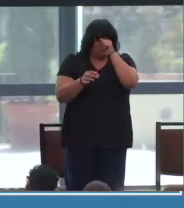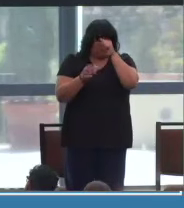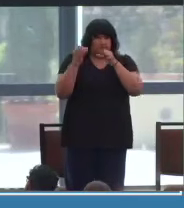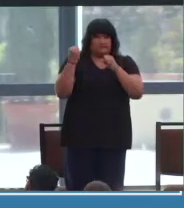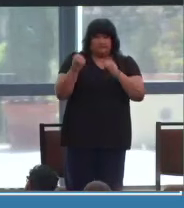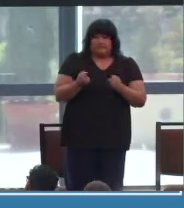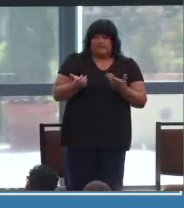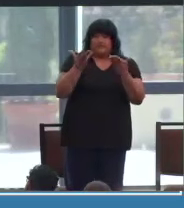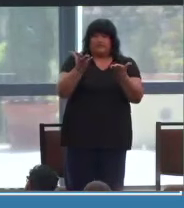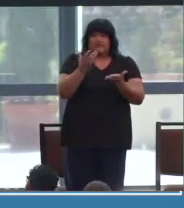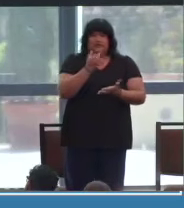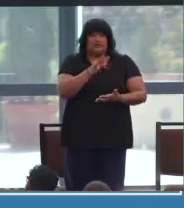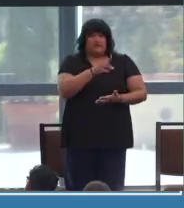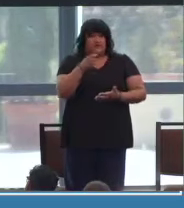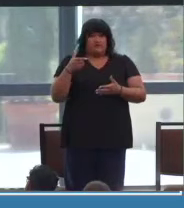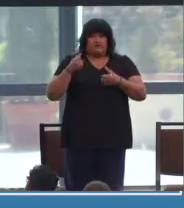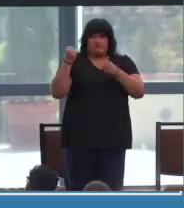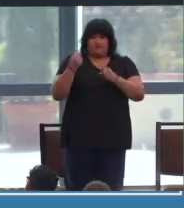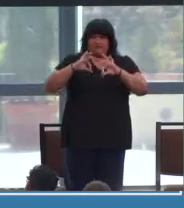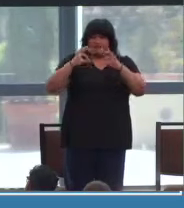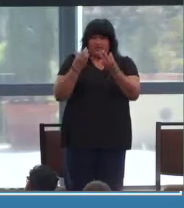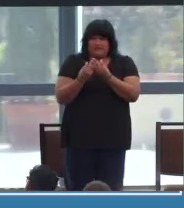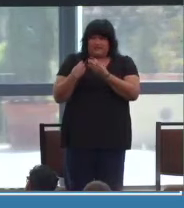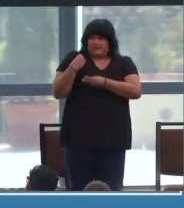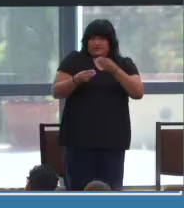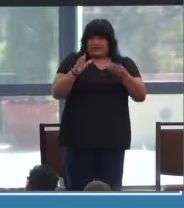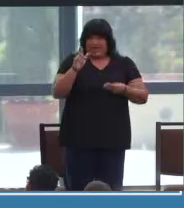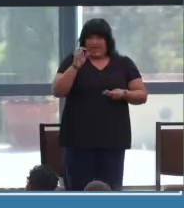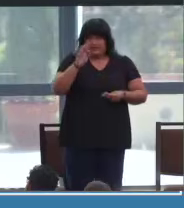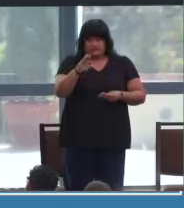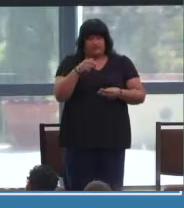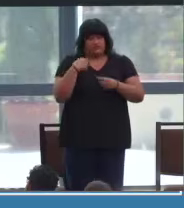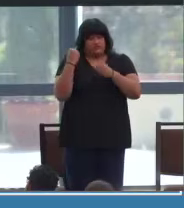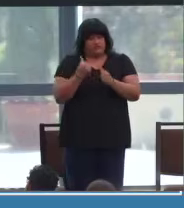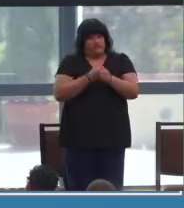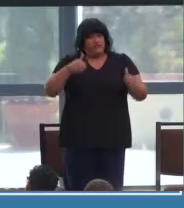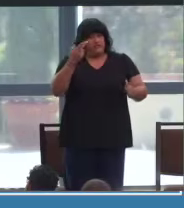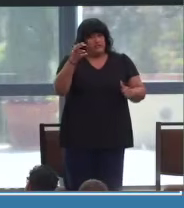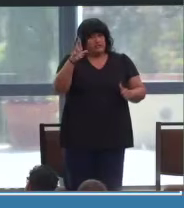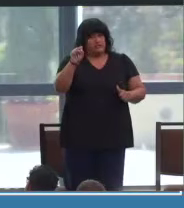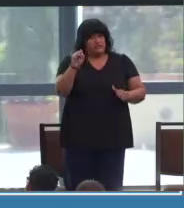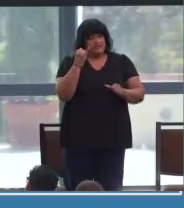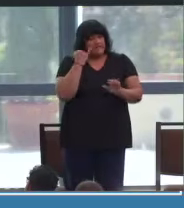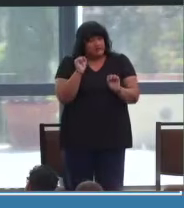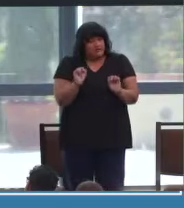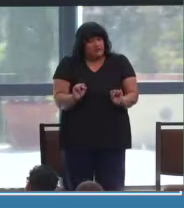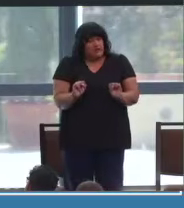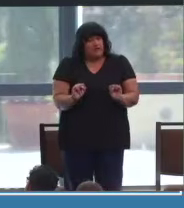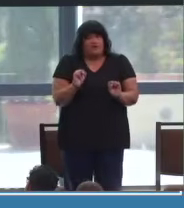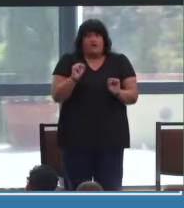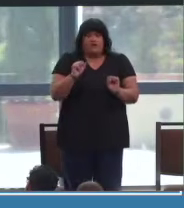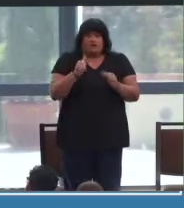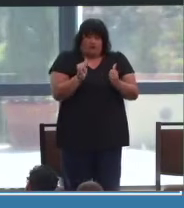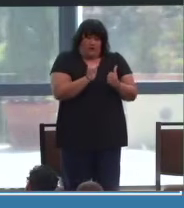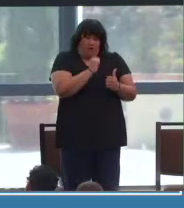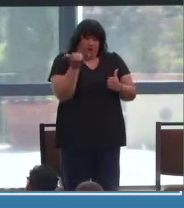family history of cancers, I would generally try to avoid HRT if possible. So I would try all those other